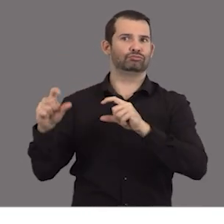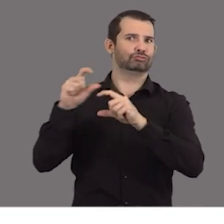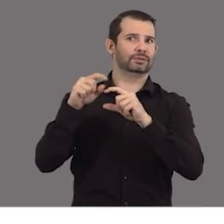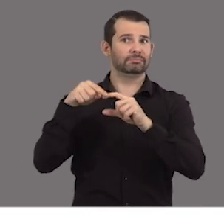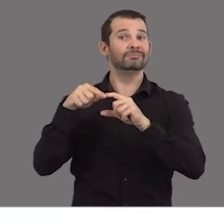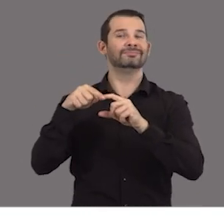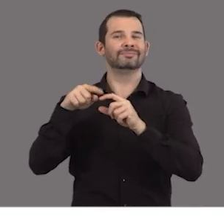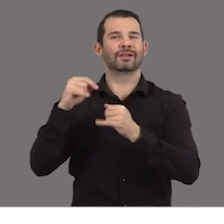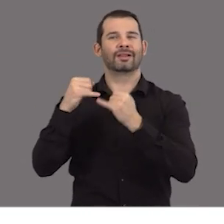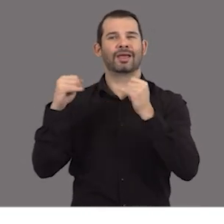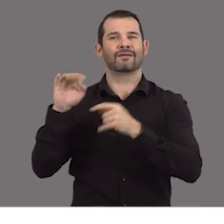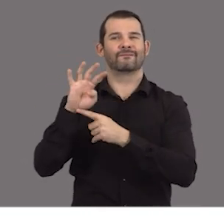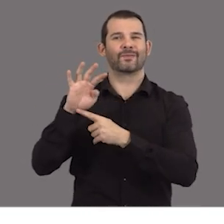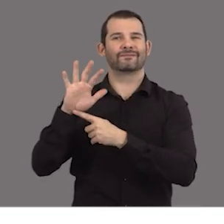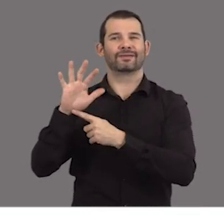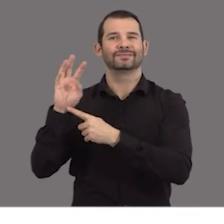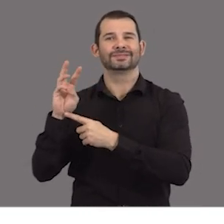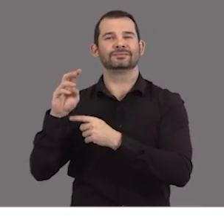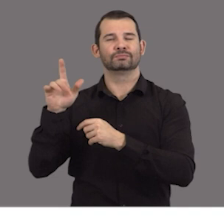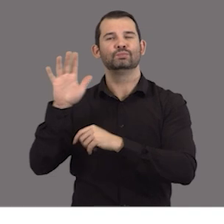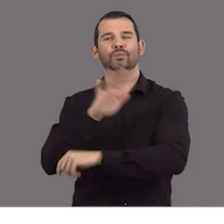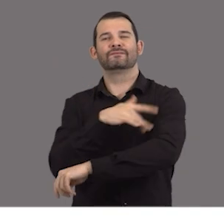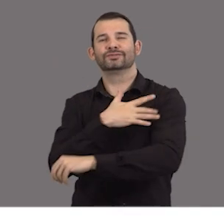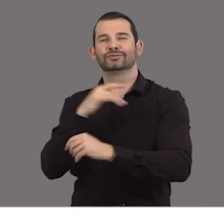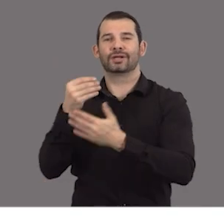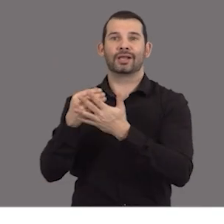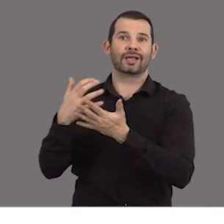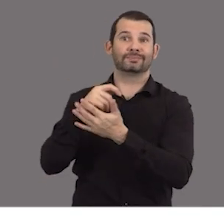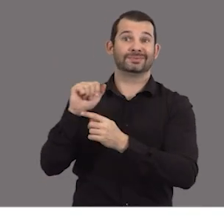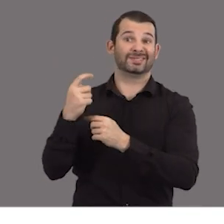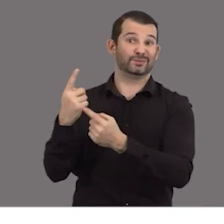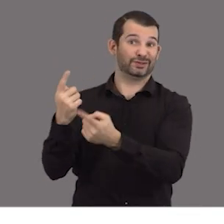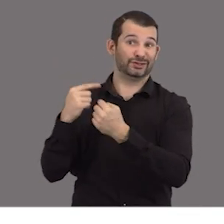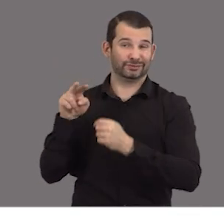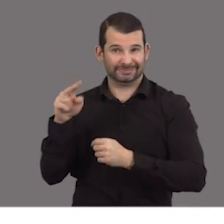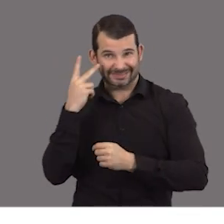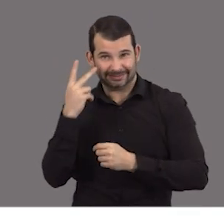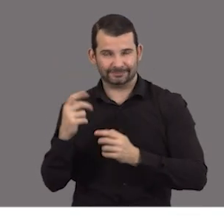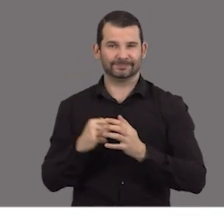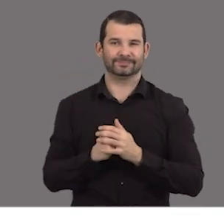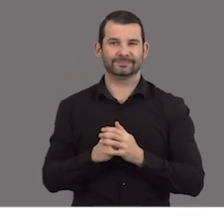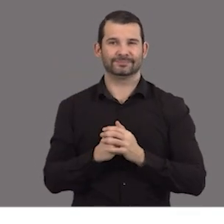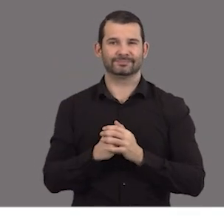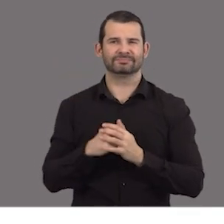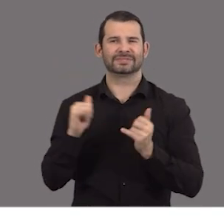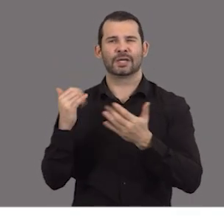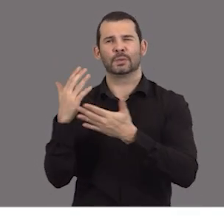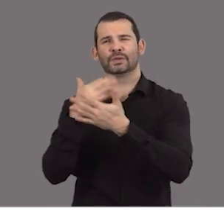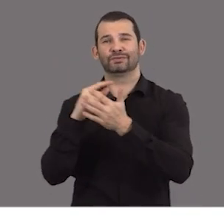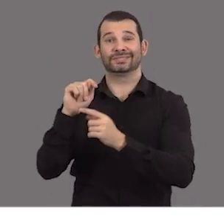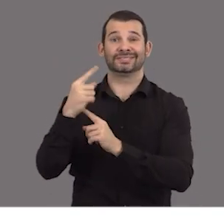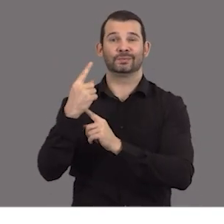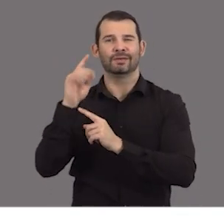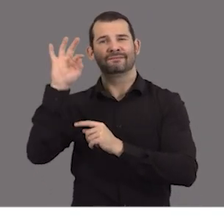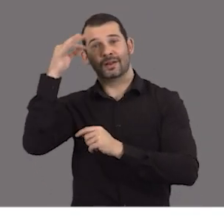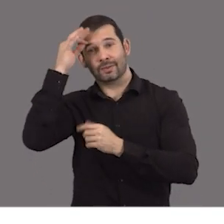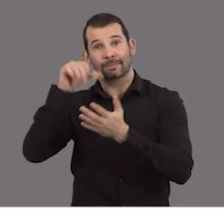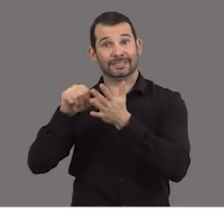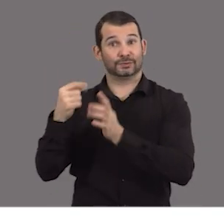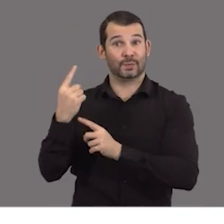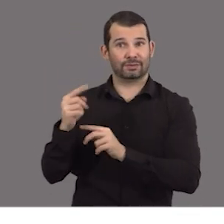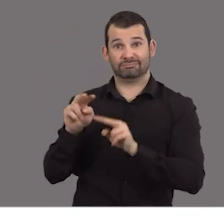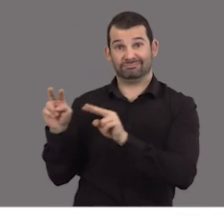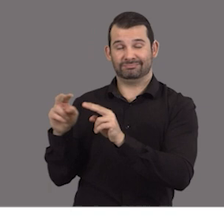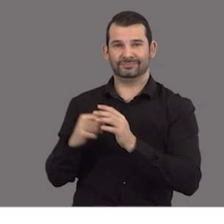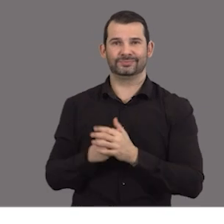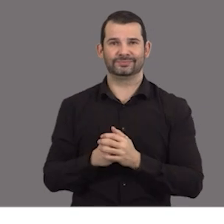premium, line 456, on the provincial income tax return. Let's review T1 Federal, page